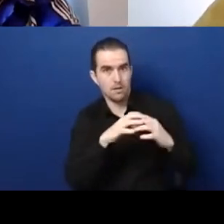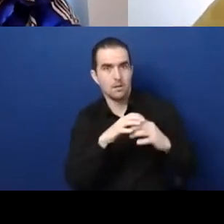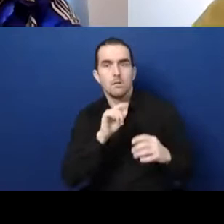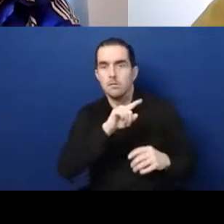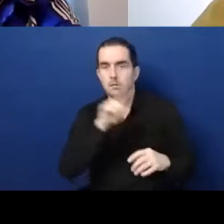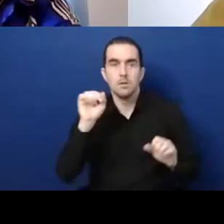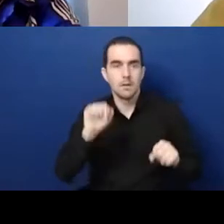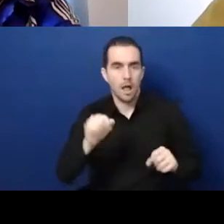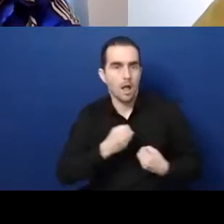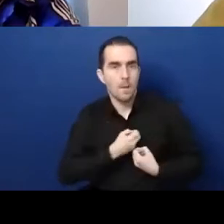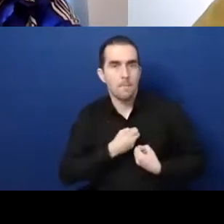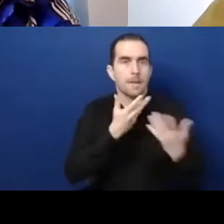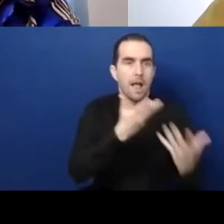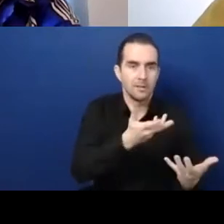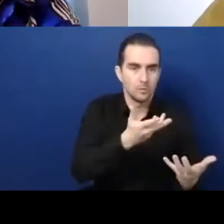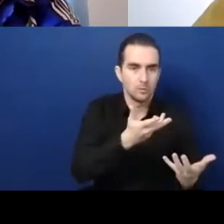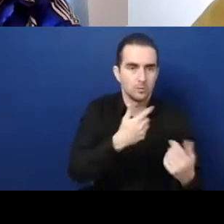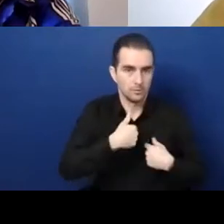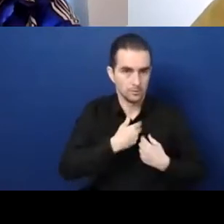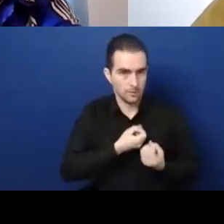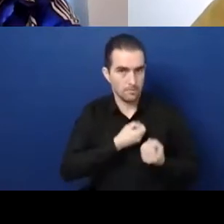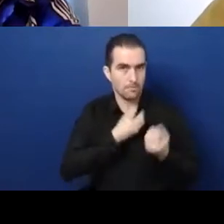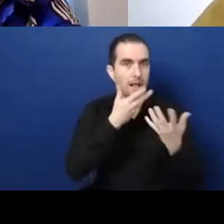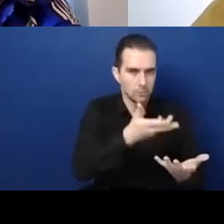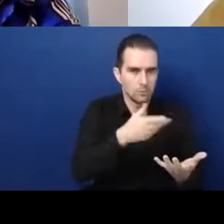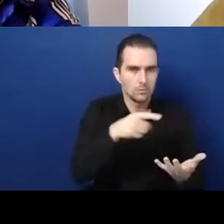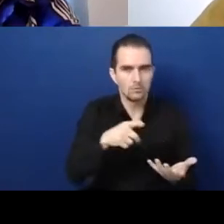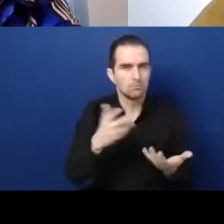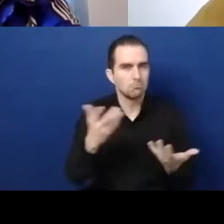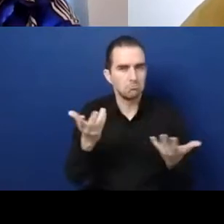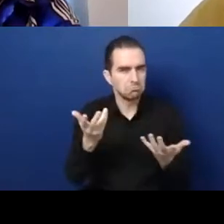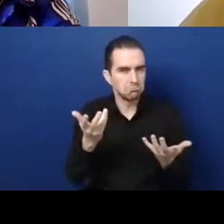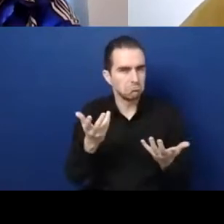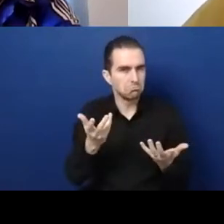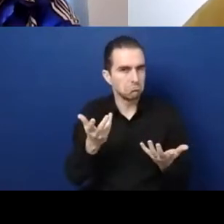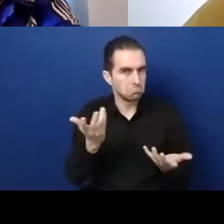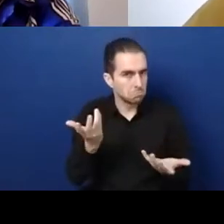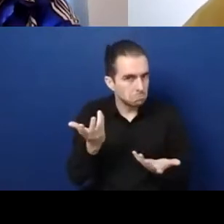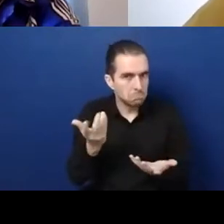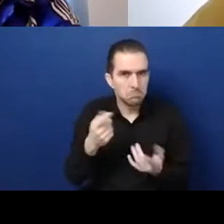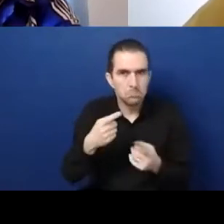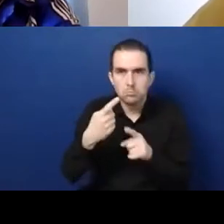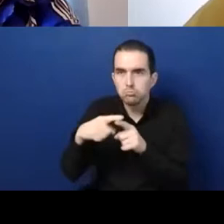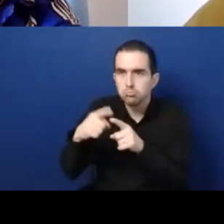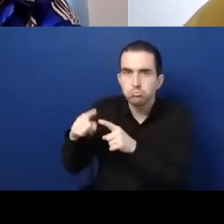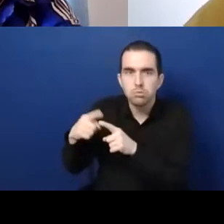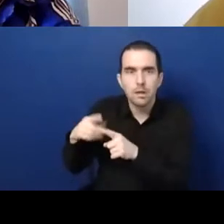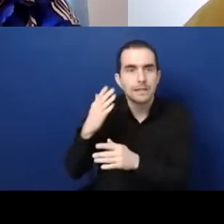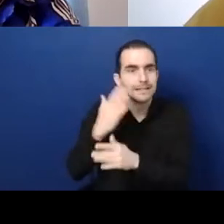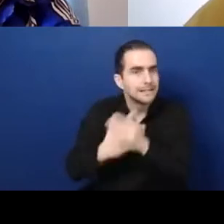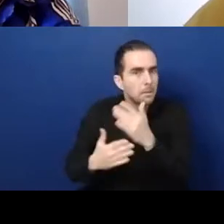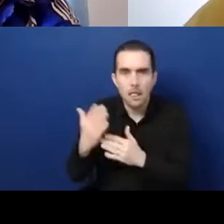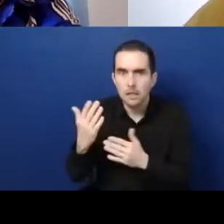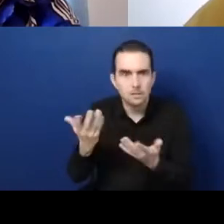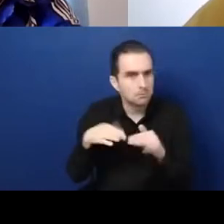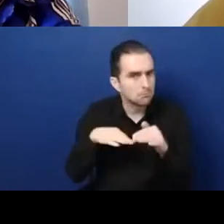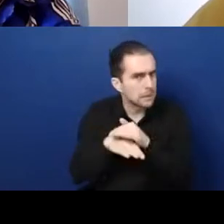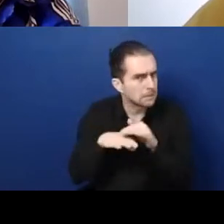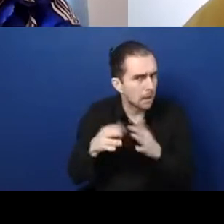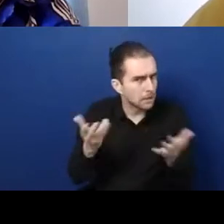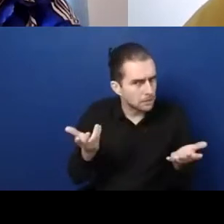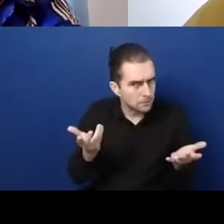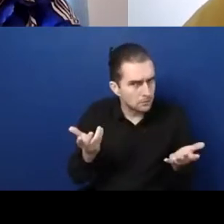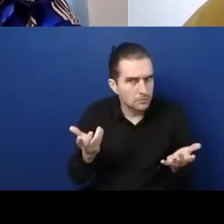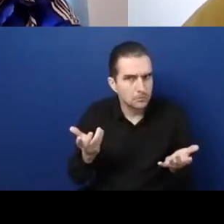disabilities? Also, are there other reporting mechanisms available that can be